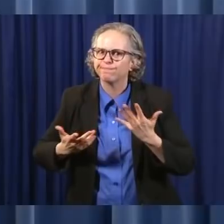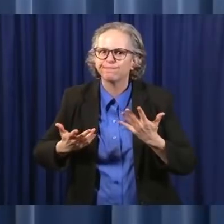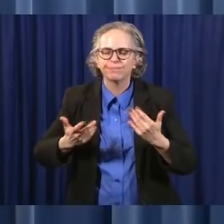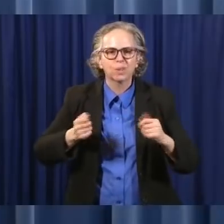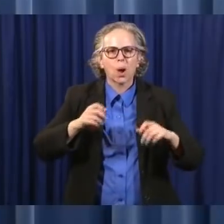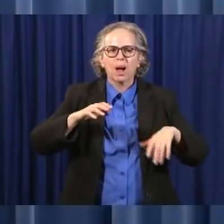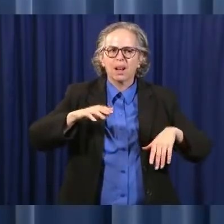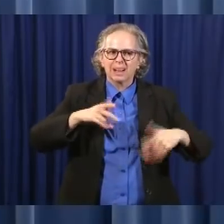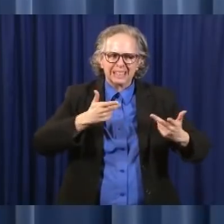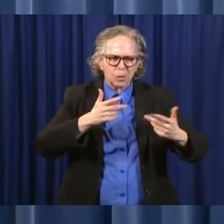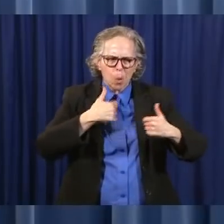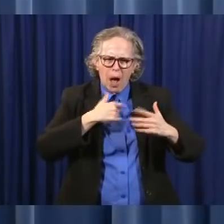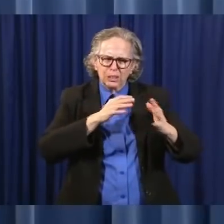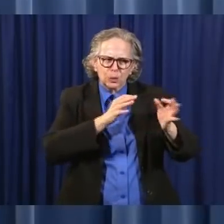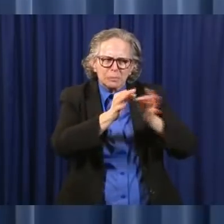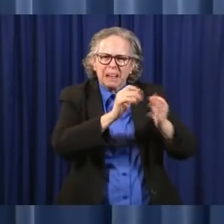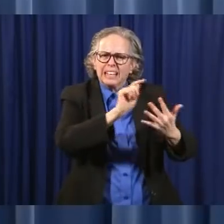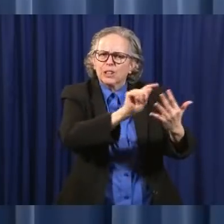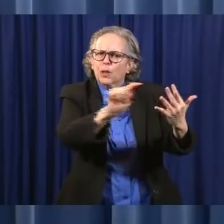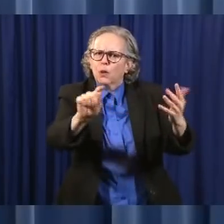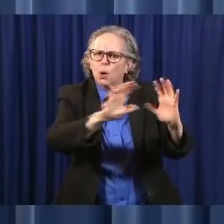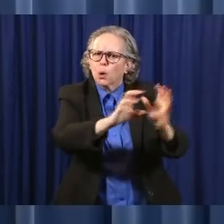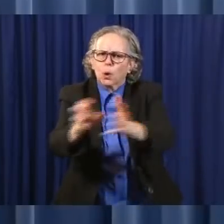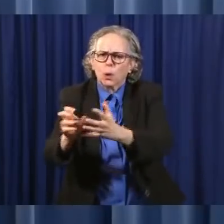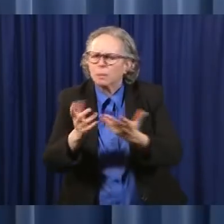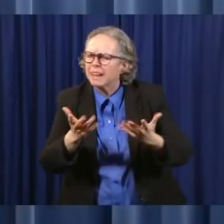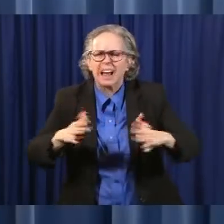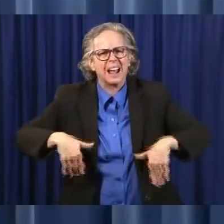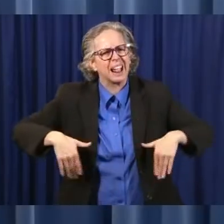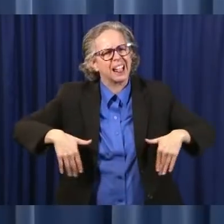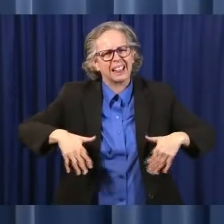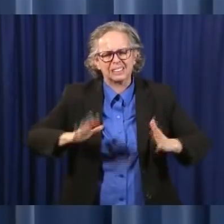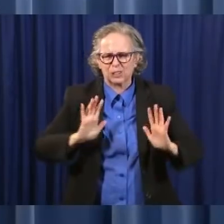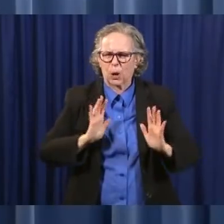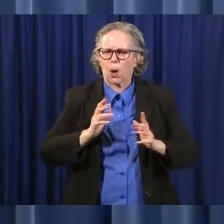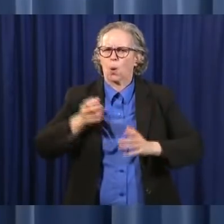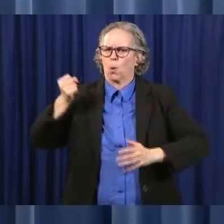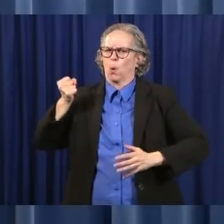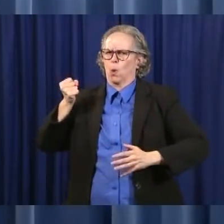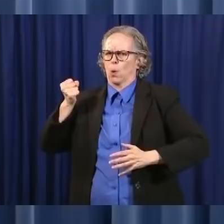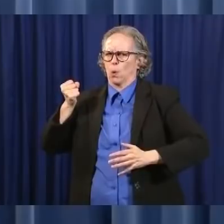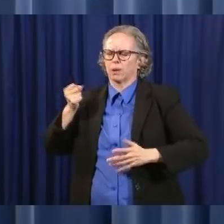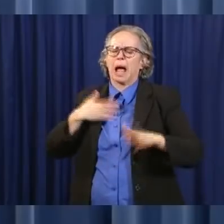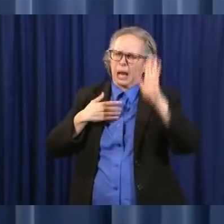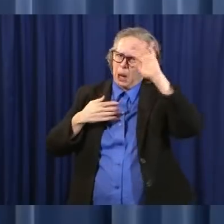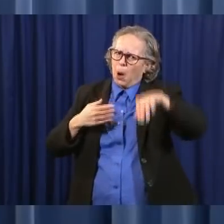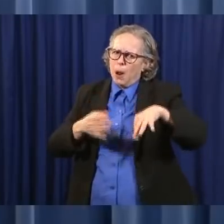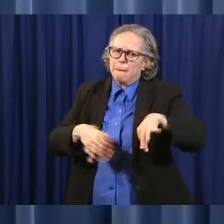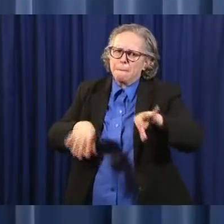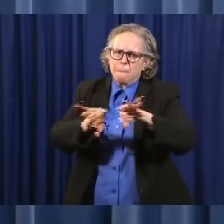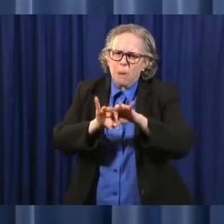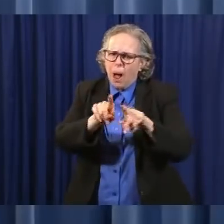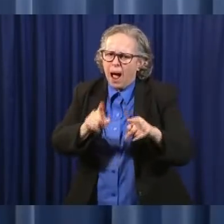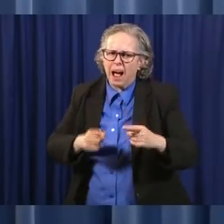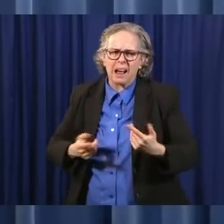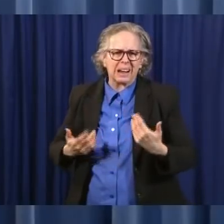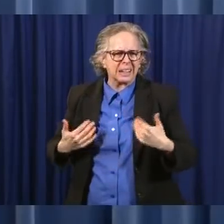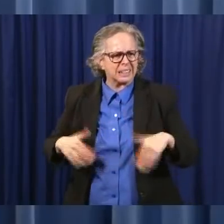families out there. I certainly know how very important this is as we open Ohio back